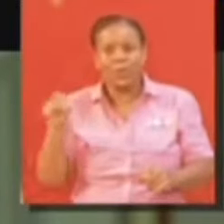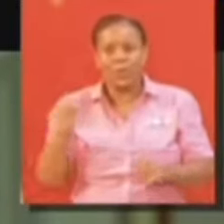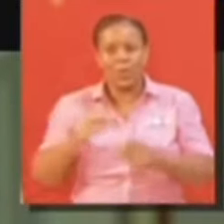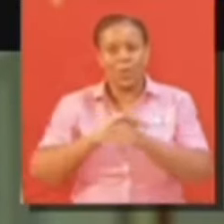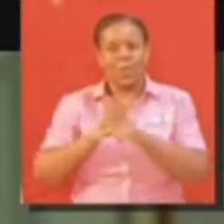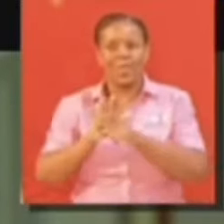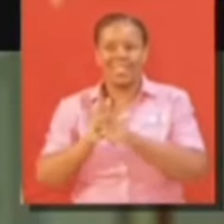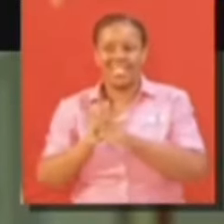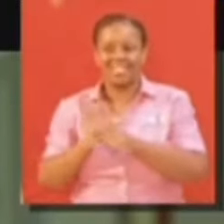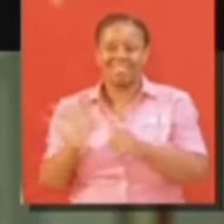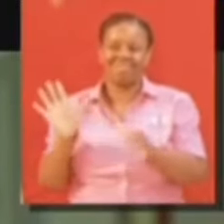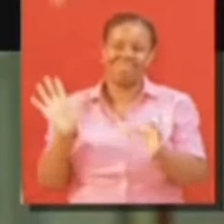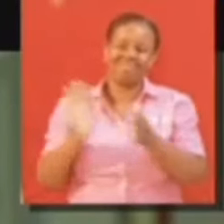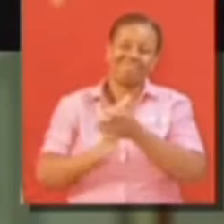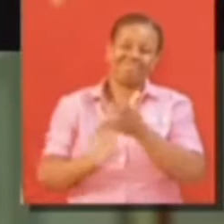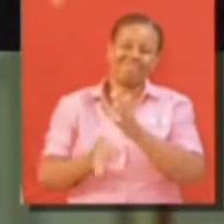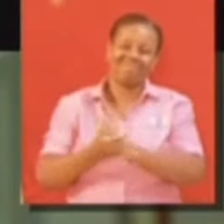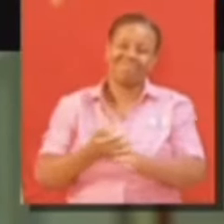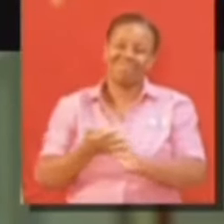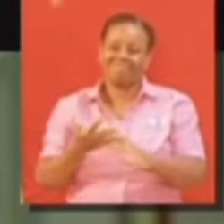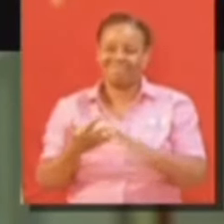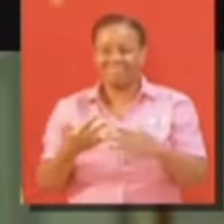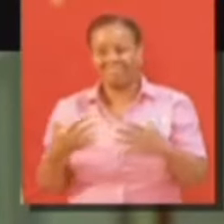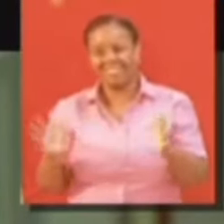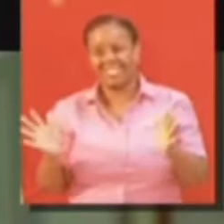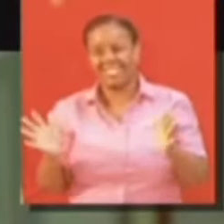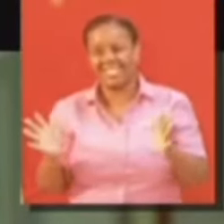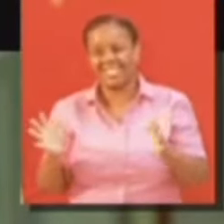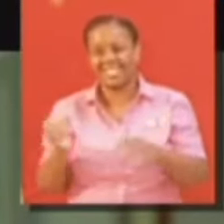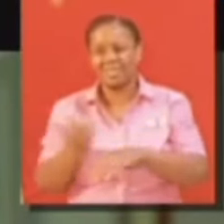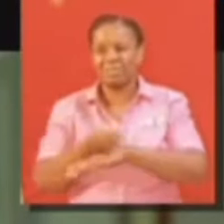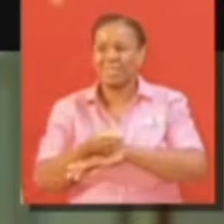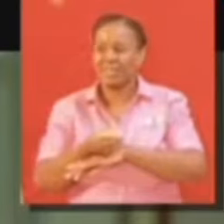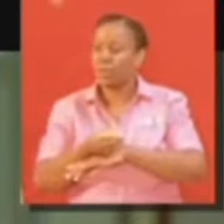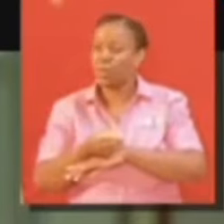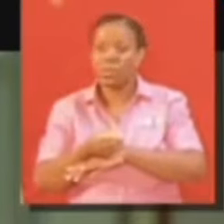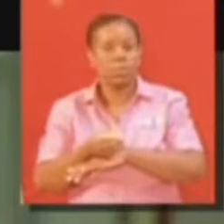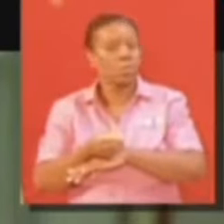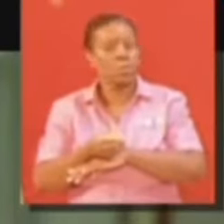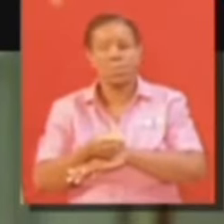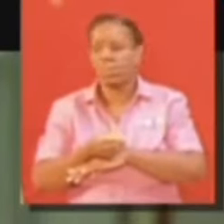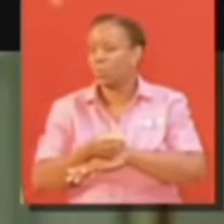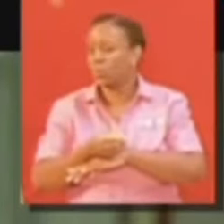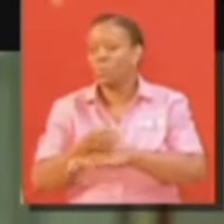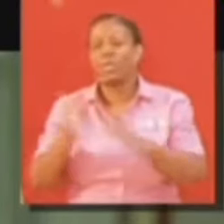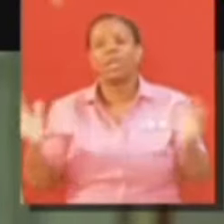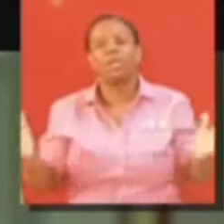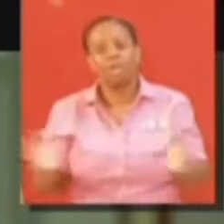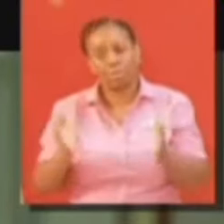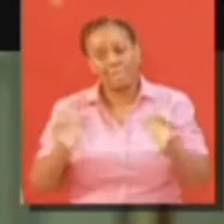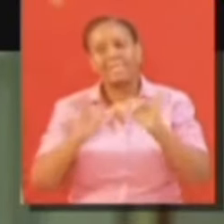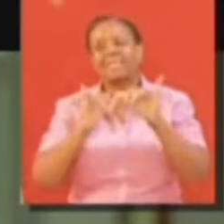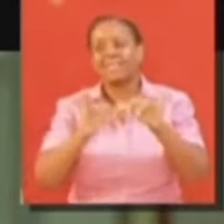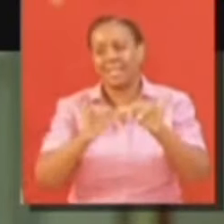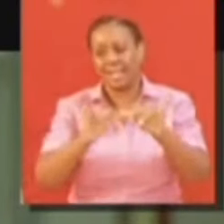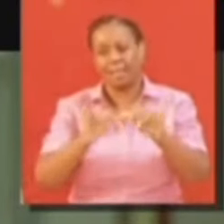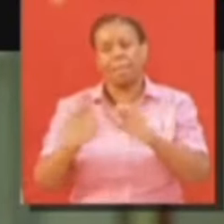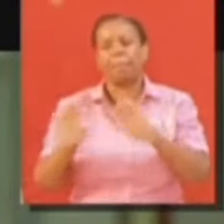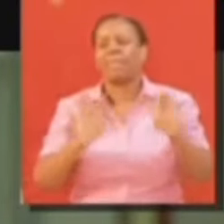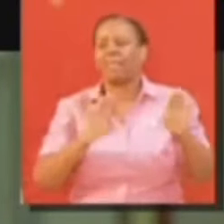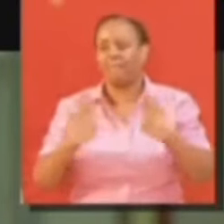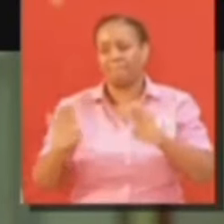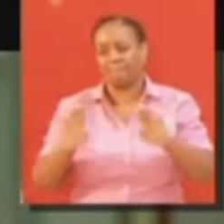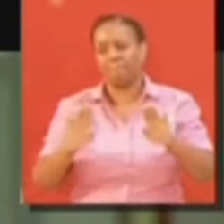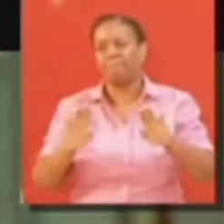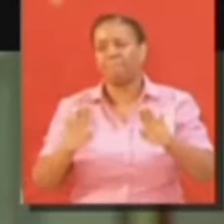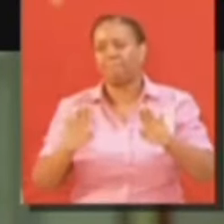virus. I urge you to encourage good behavior amongst your peers. Do exercise